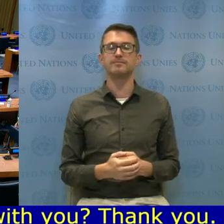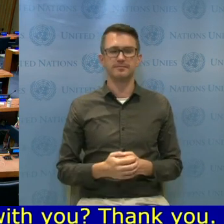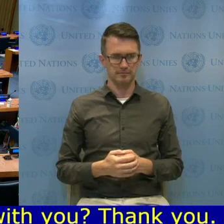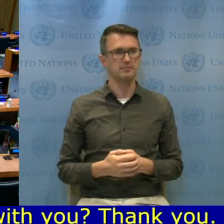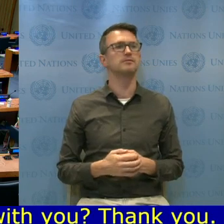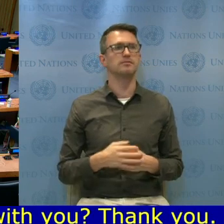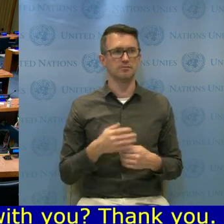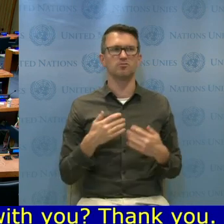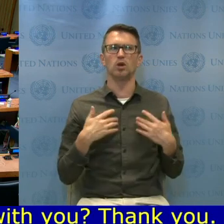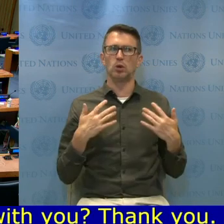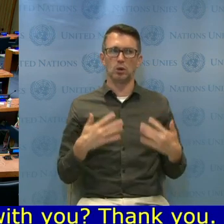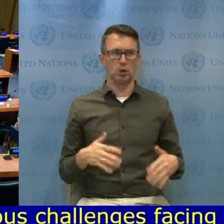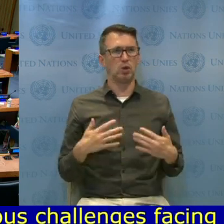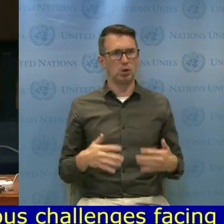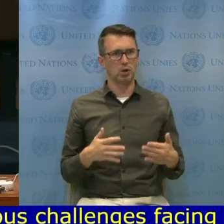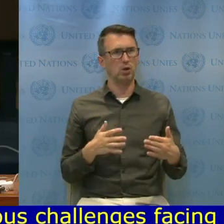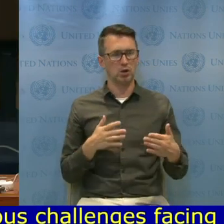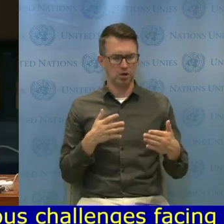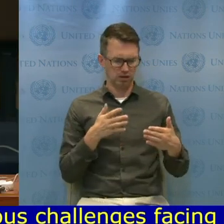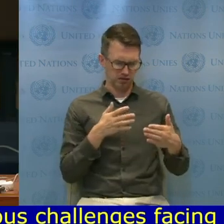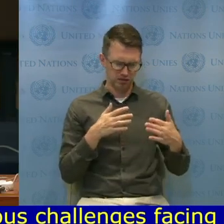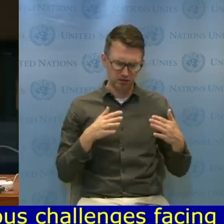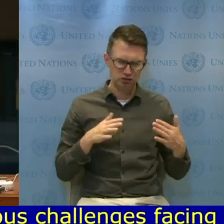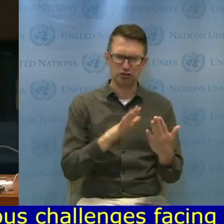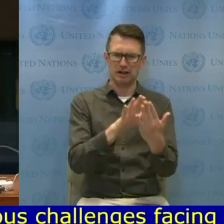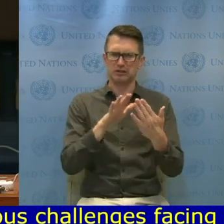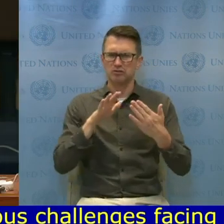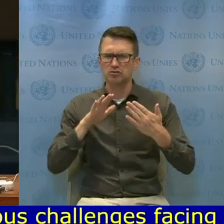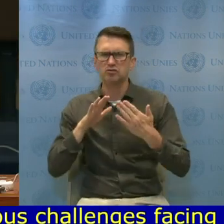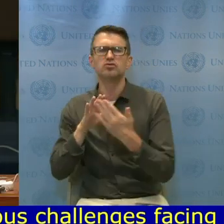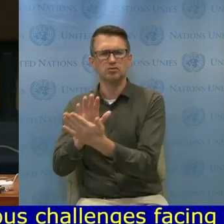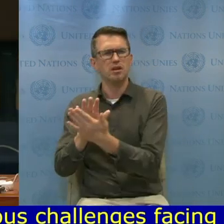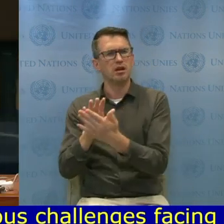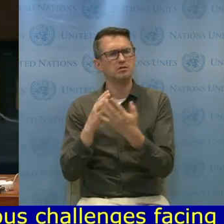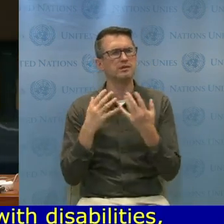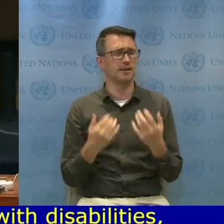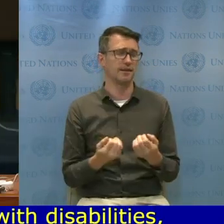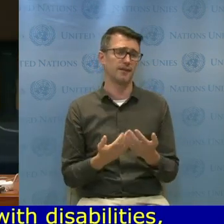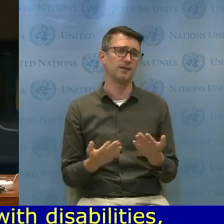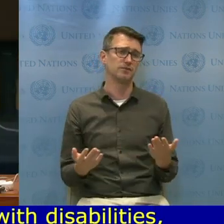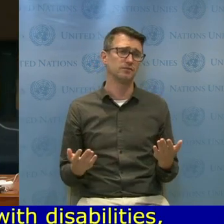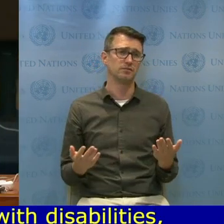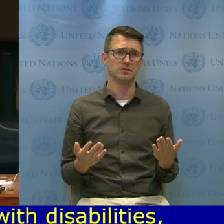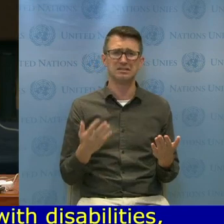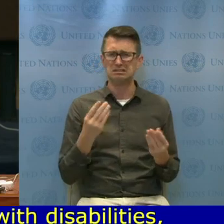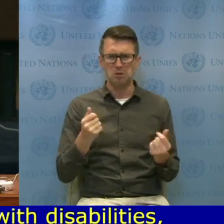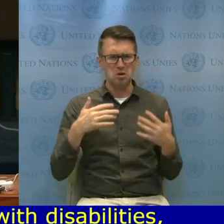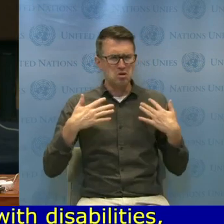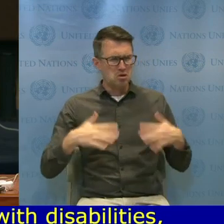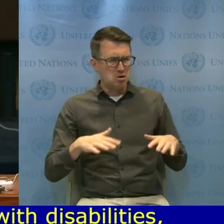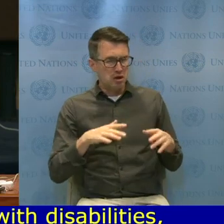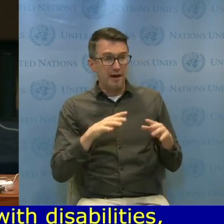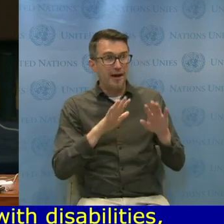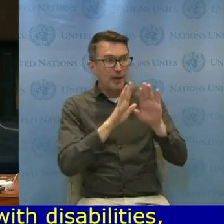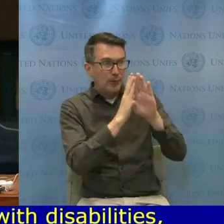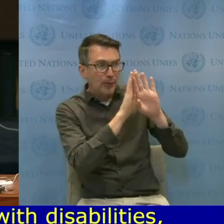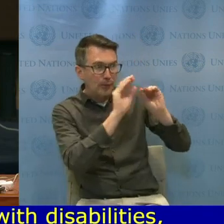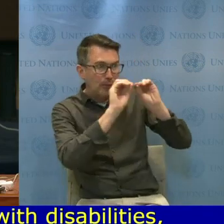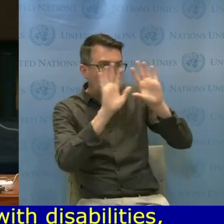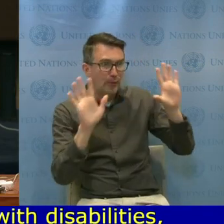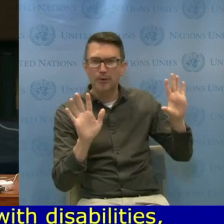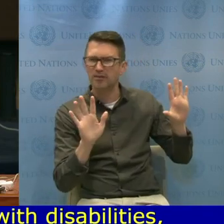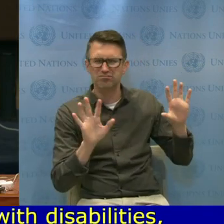relatively easy to solve and the others not. Here I'd like to highlight 4 things as briefly as